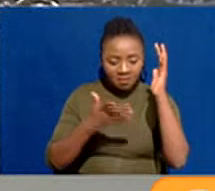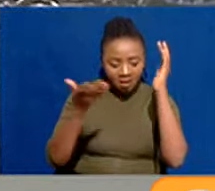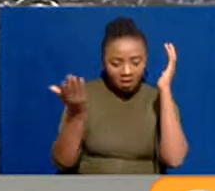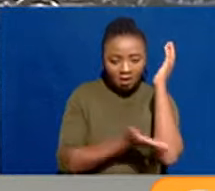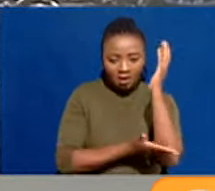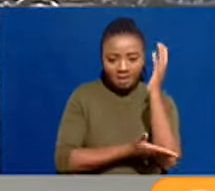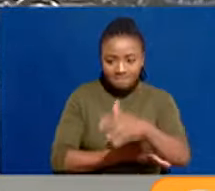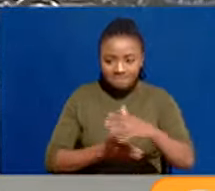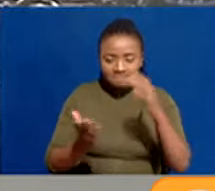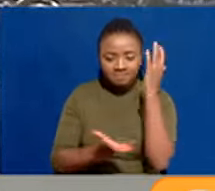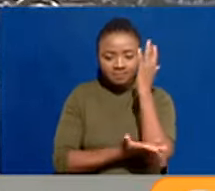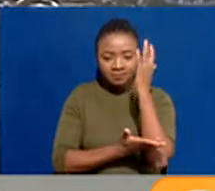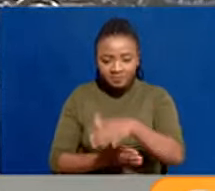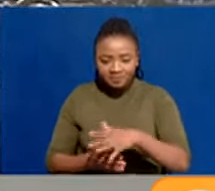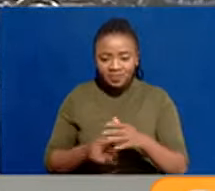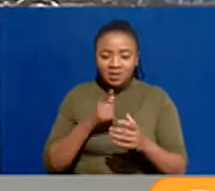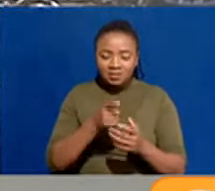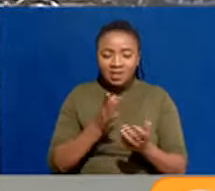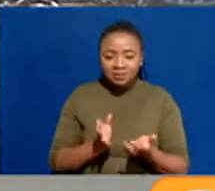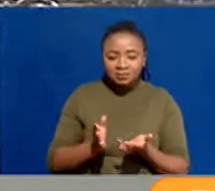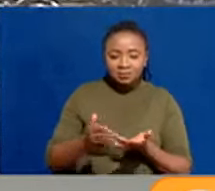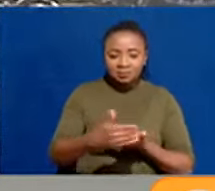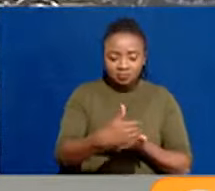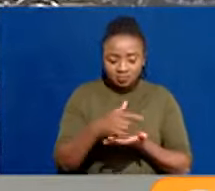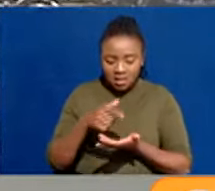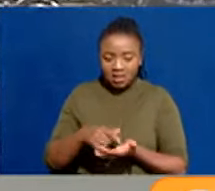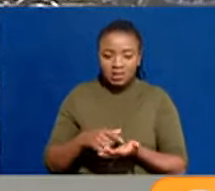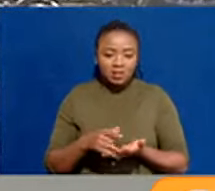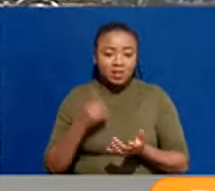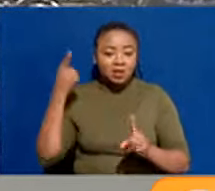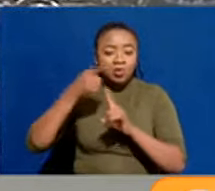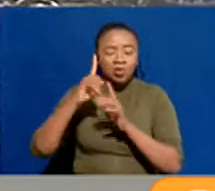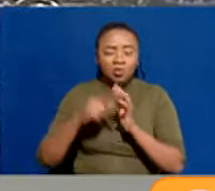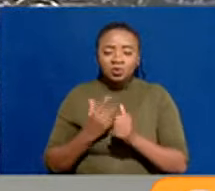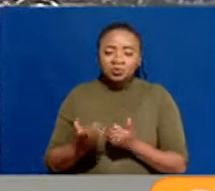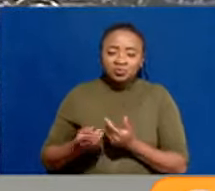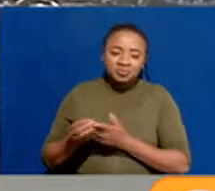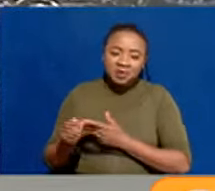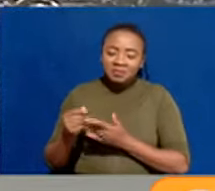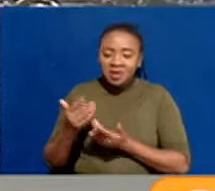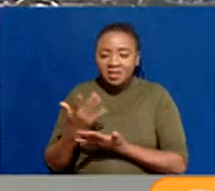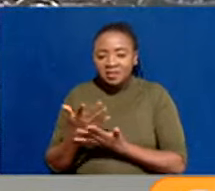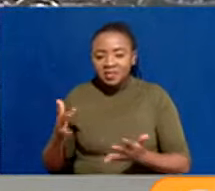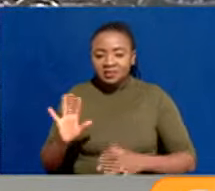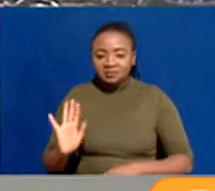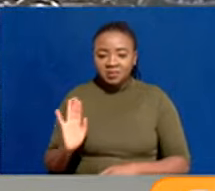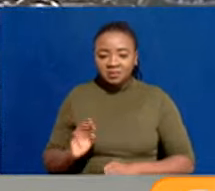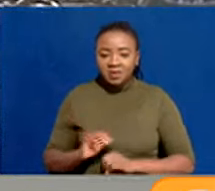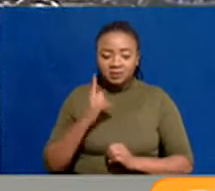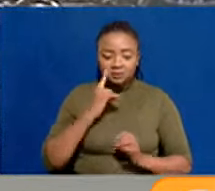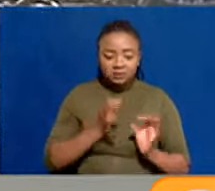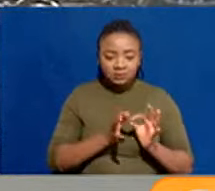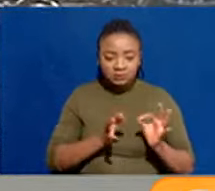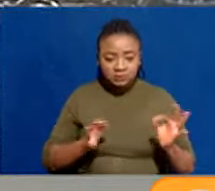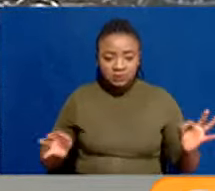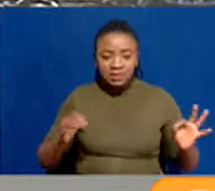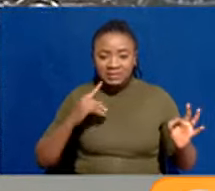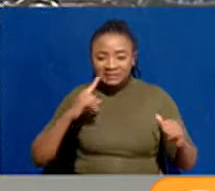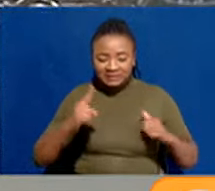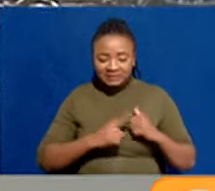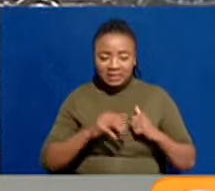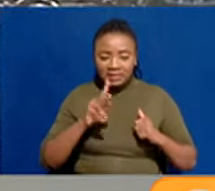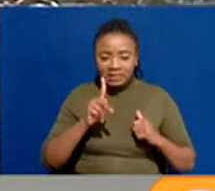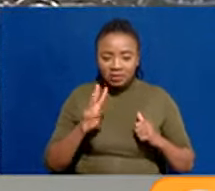mangrove forests, which they harvest unsustainably to meet basic needs. The 600 kilometers of Kenya's coastline has